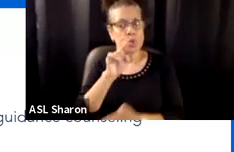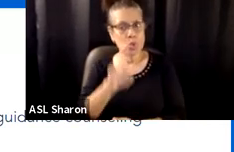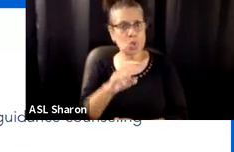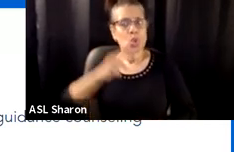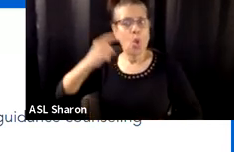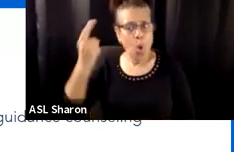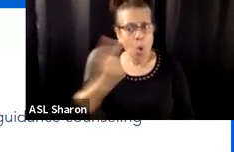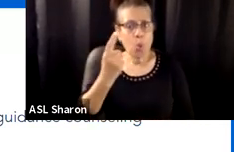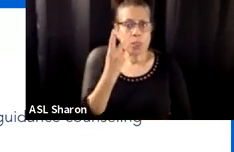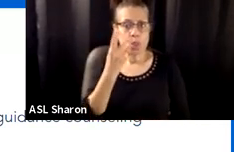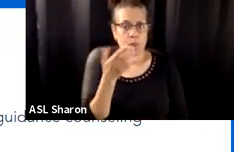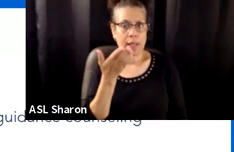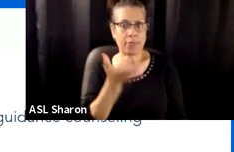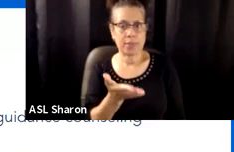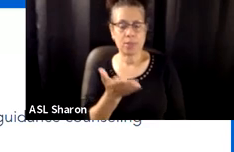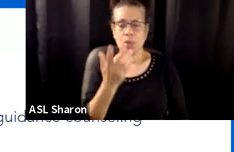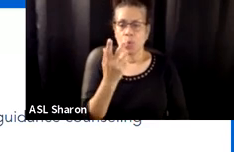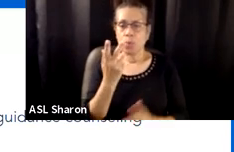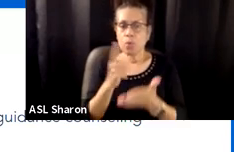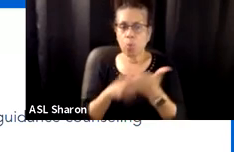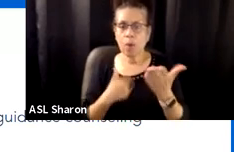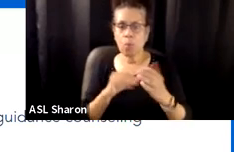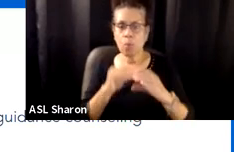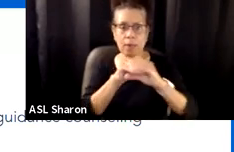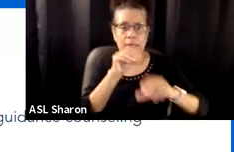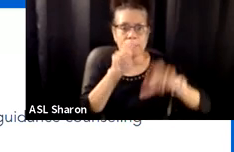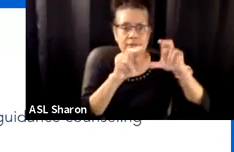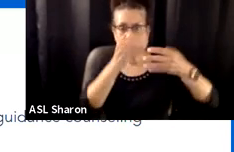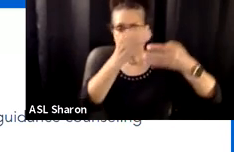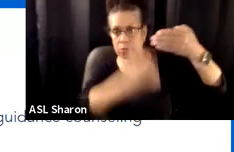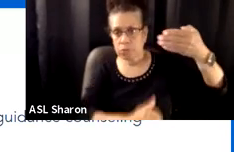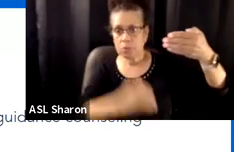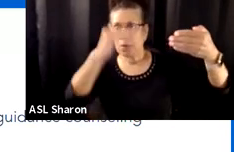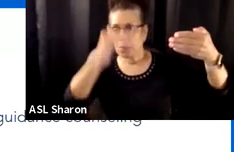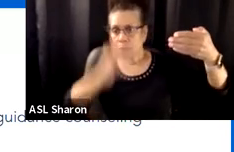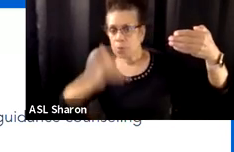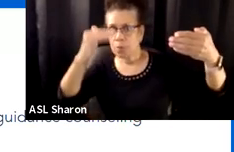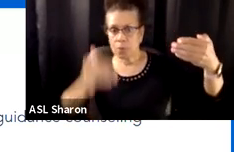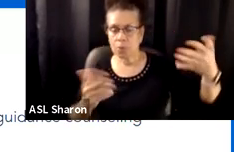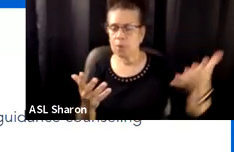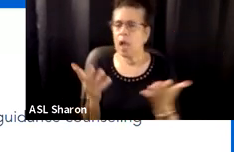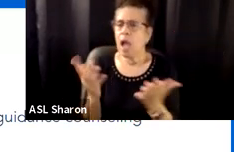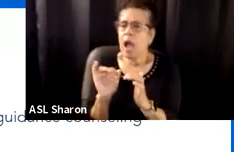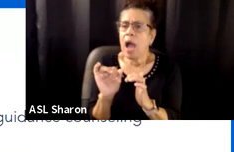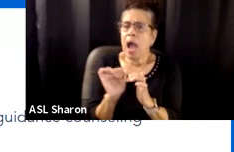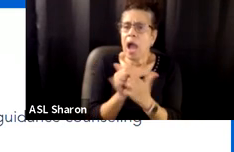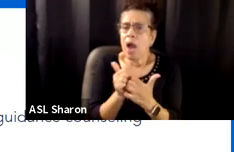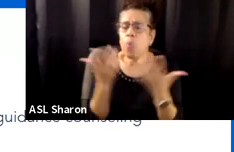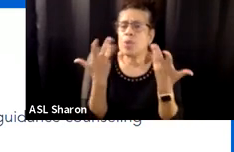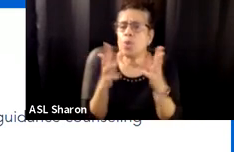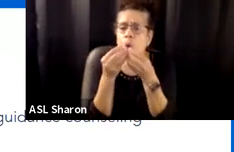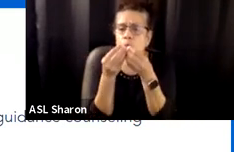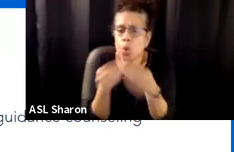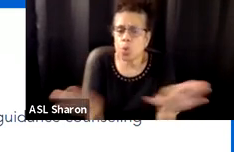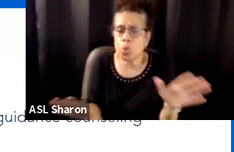time in terms of the kinds of investments that are all listed here and so that's my biggest question how do we not lose sight